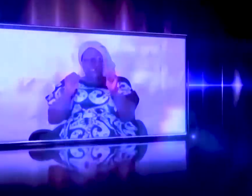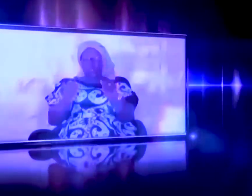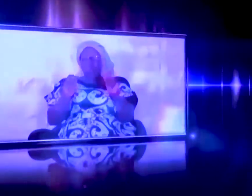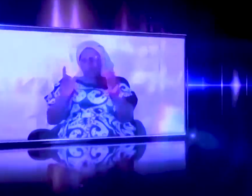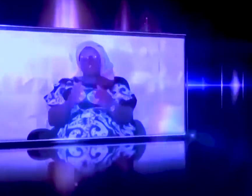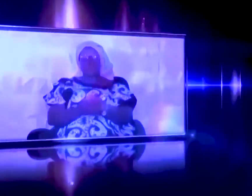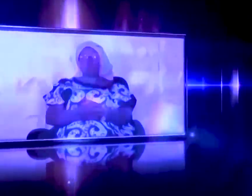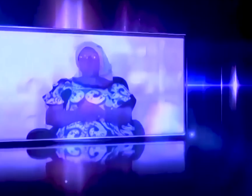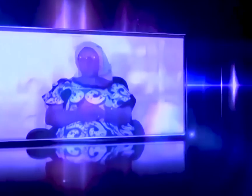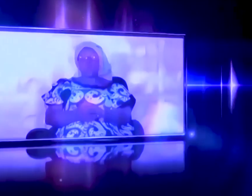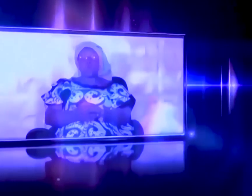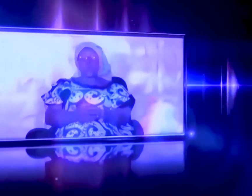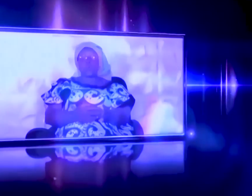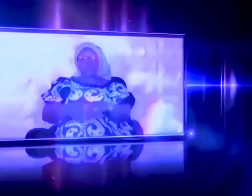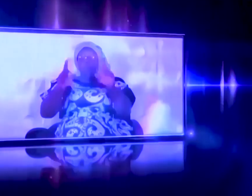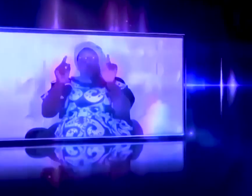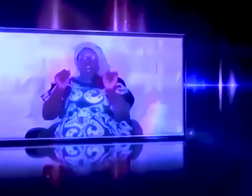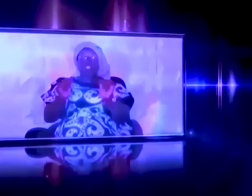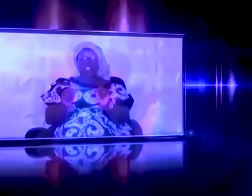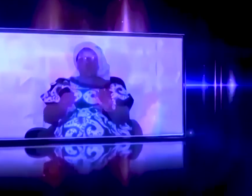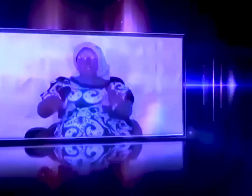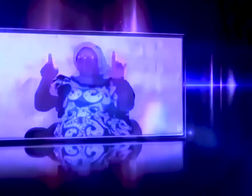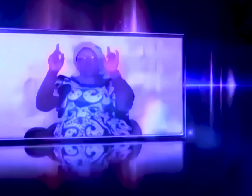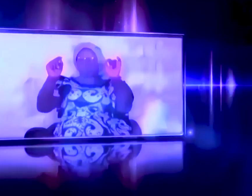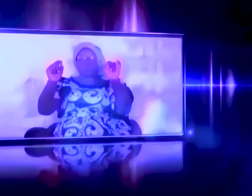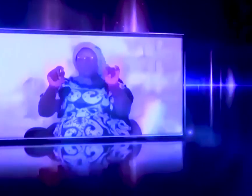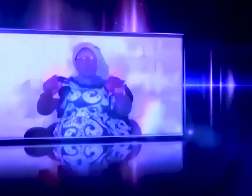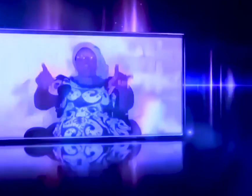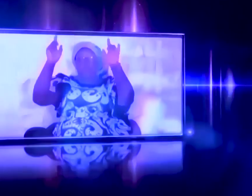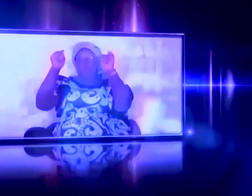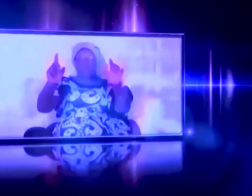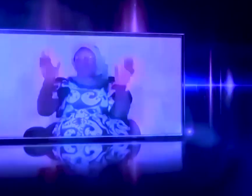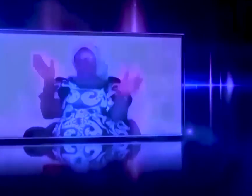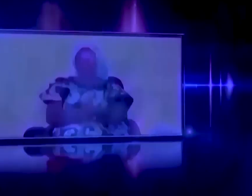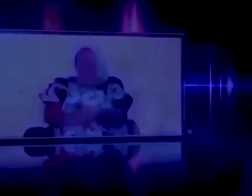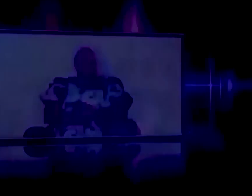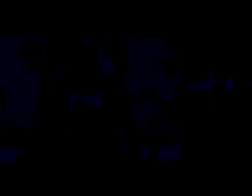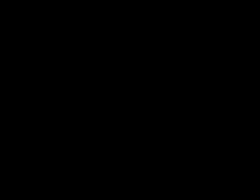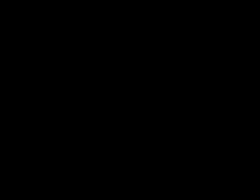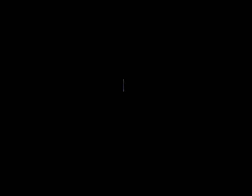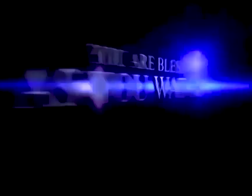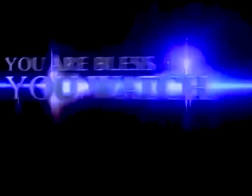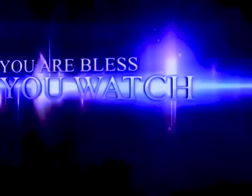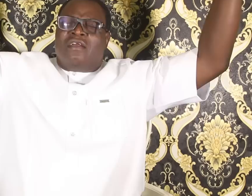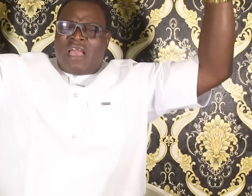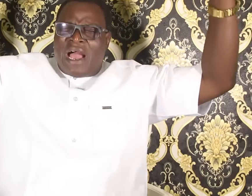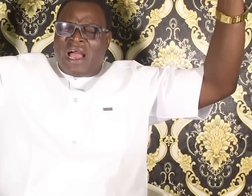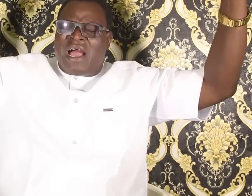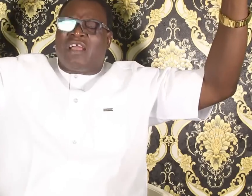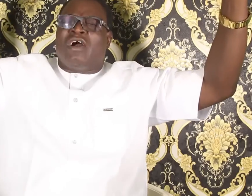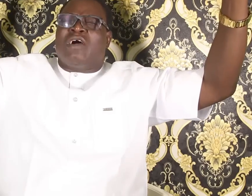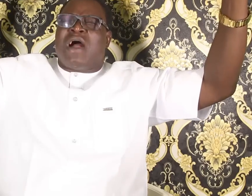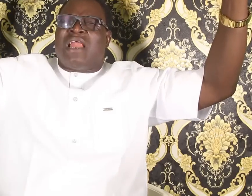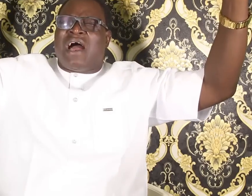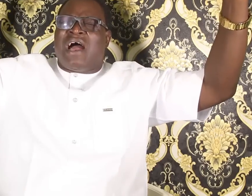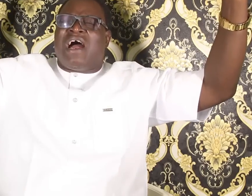fun gbogbo eda to wo mi to de ngbo mi lowo lowo loruko jesu olorun odubuku o ya ko buku fun amen je